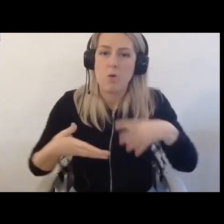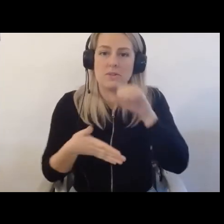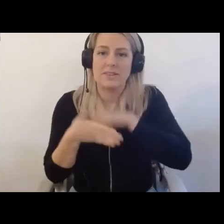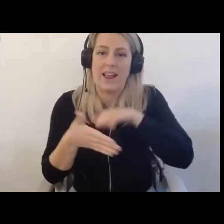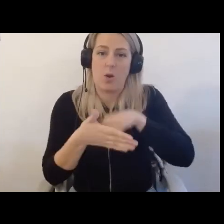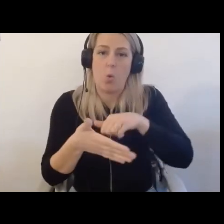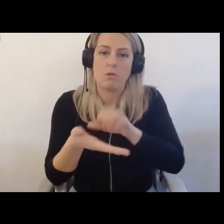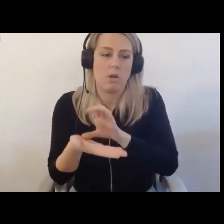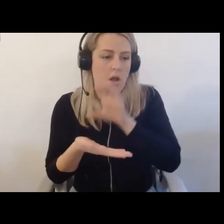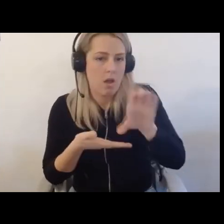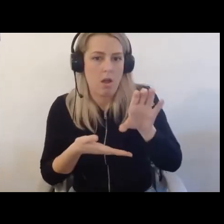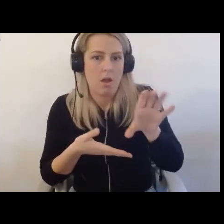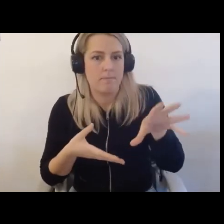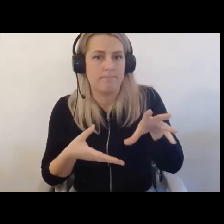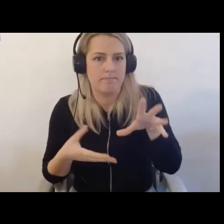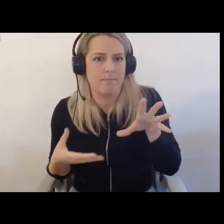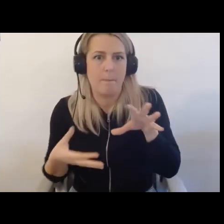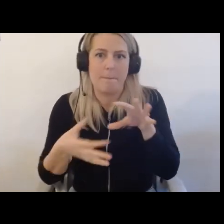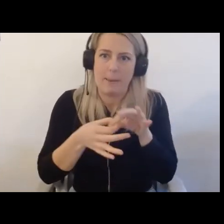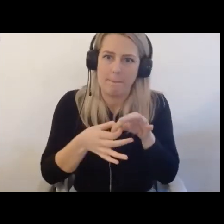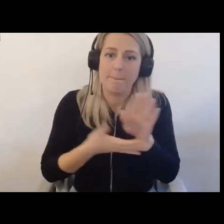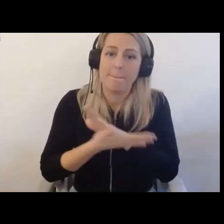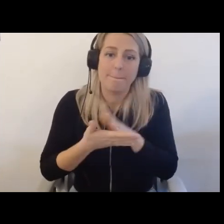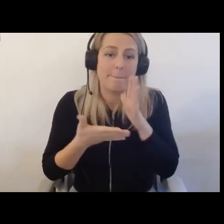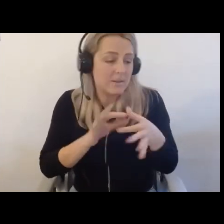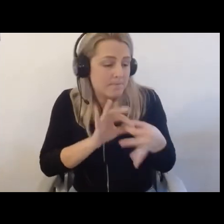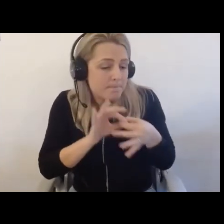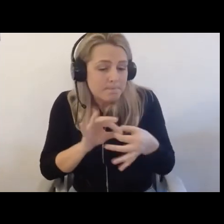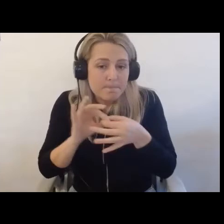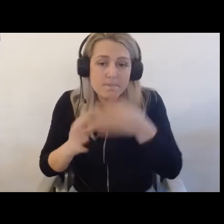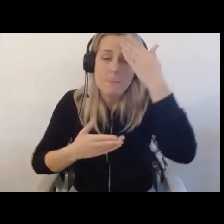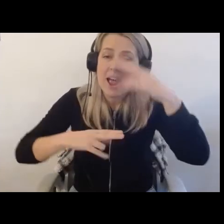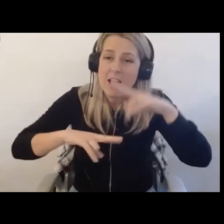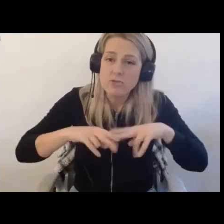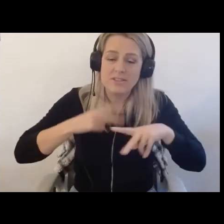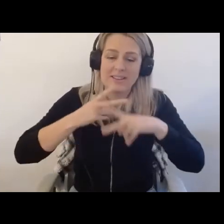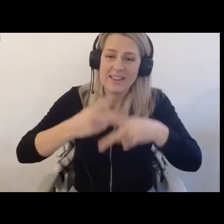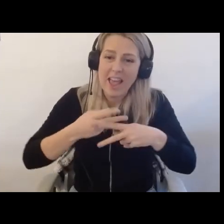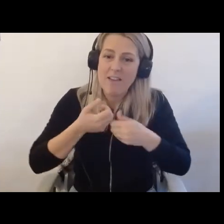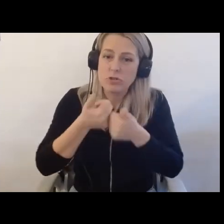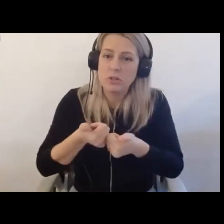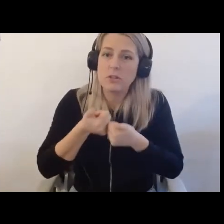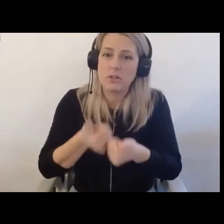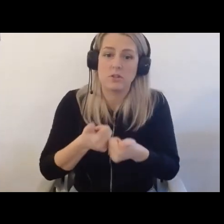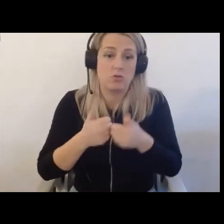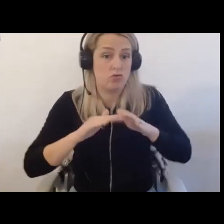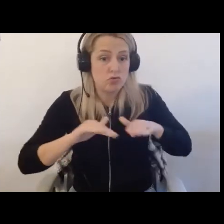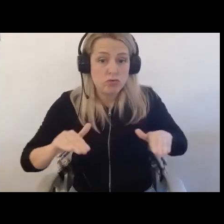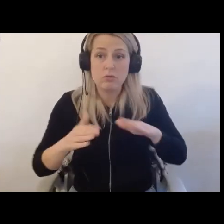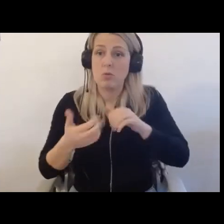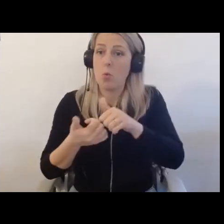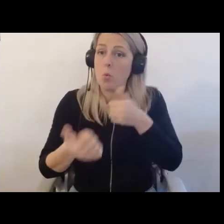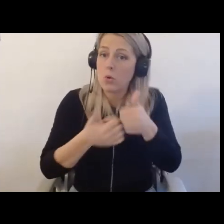with parents, caregivers, children, organizations of persons with disabilities